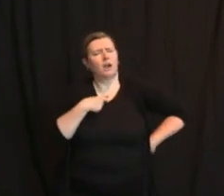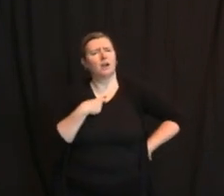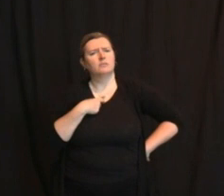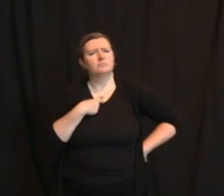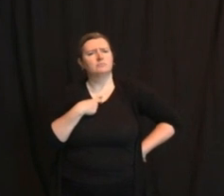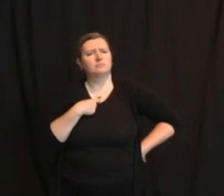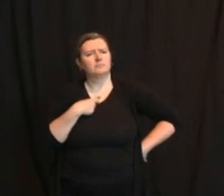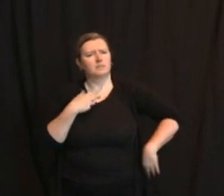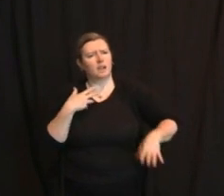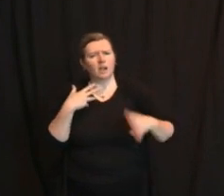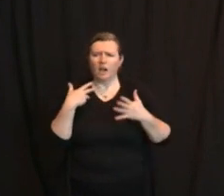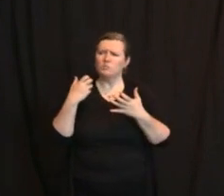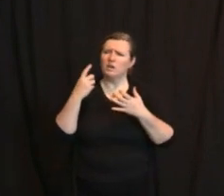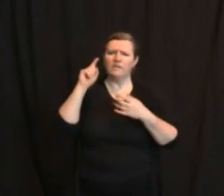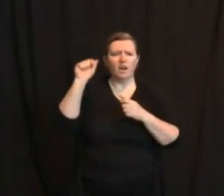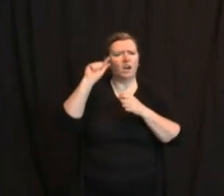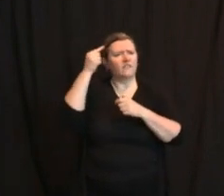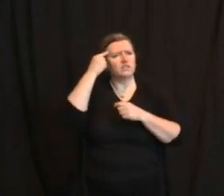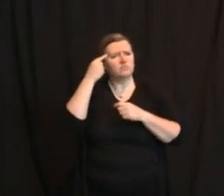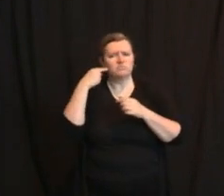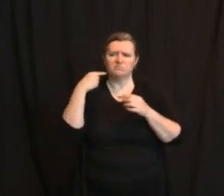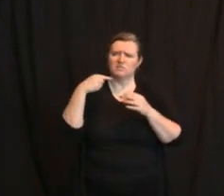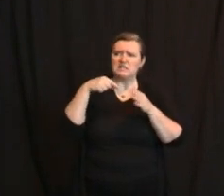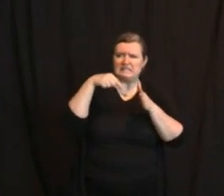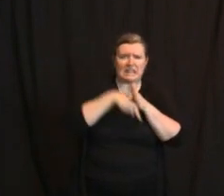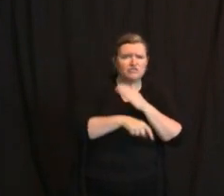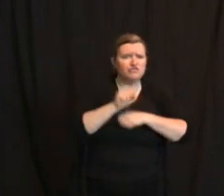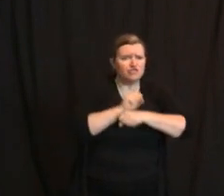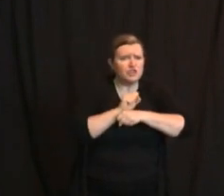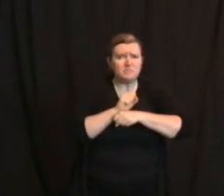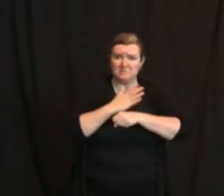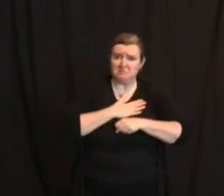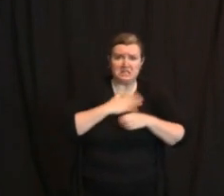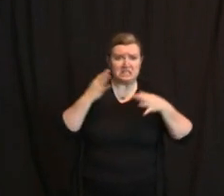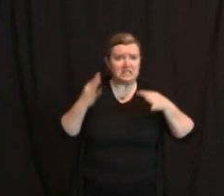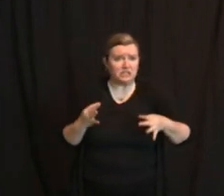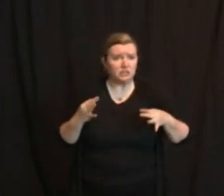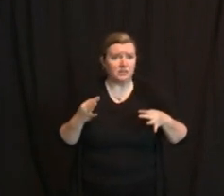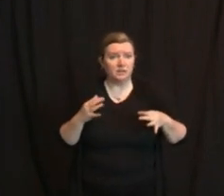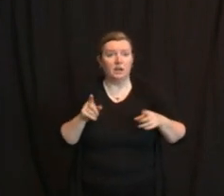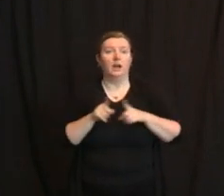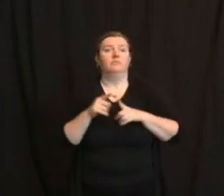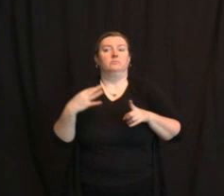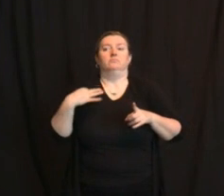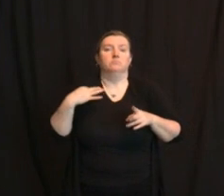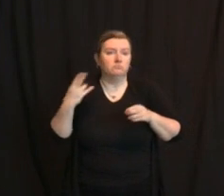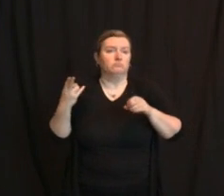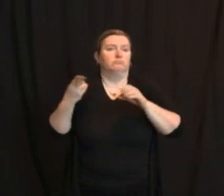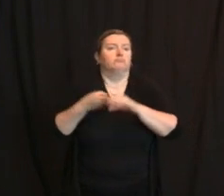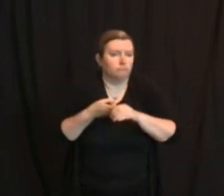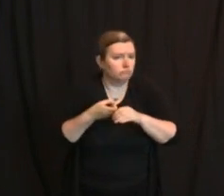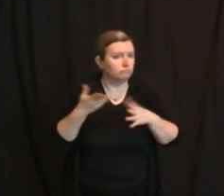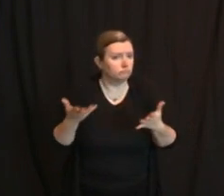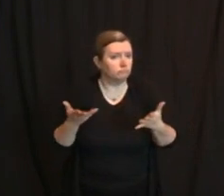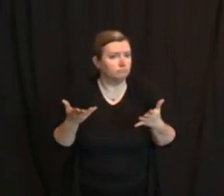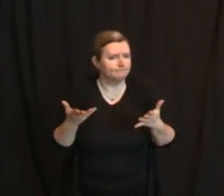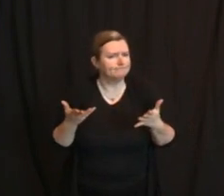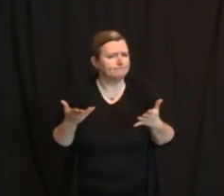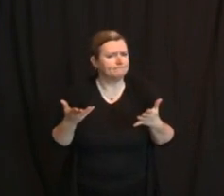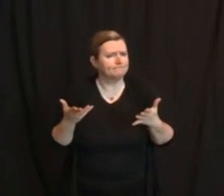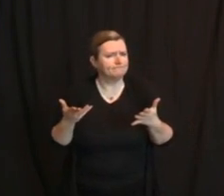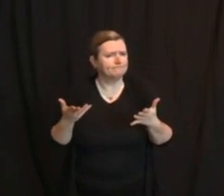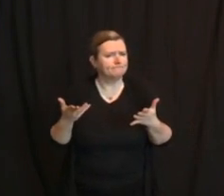I chose this position as an elective matter. And when you do that, you go with that goes not just the thick skin